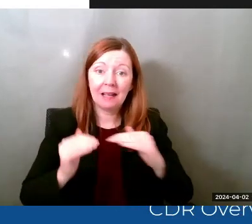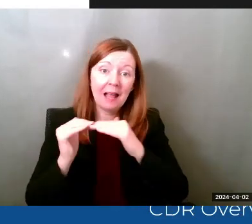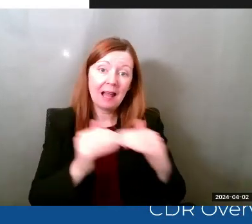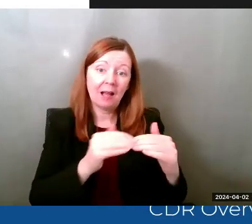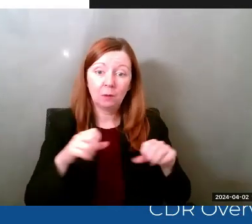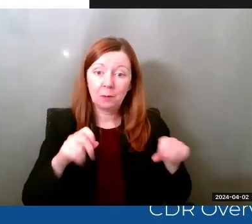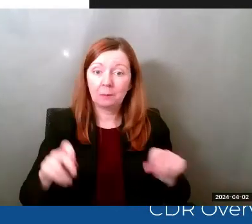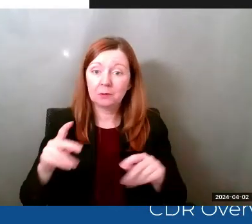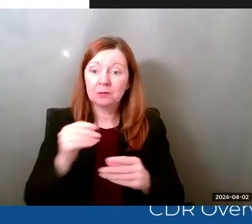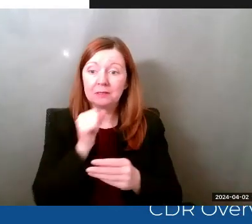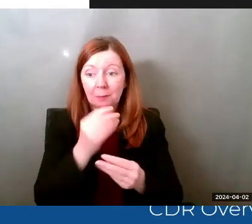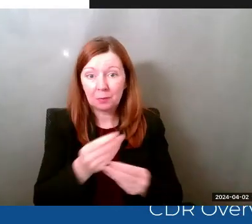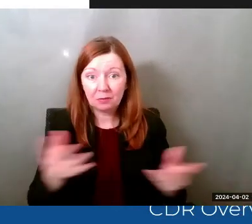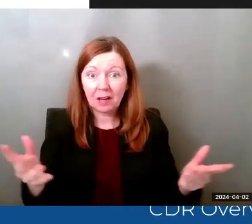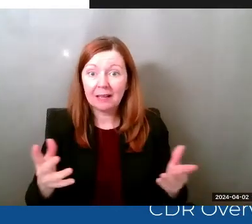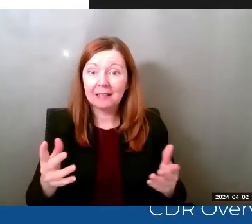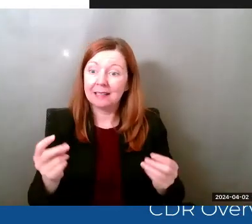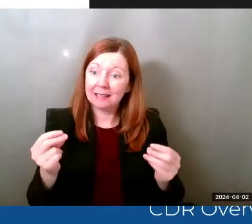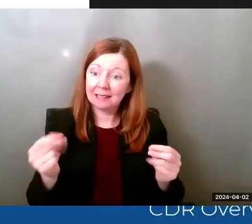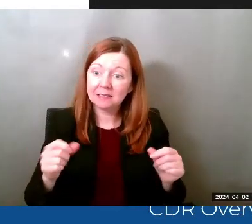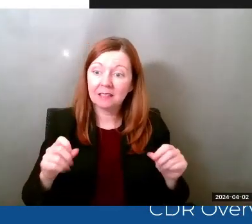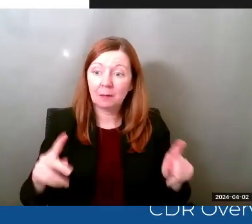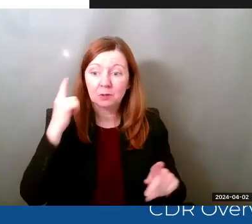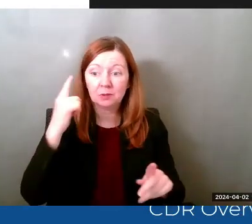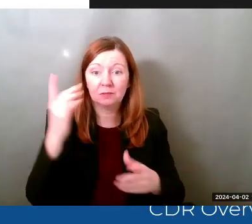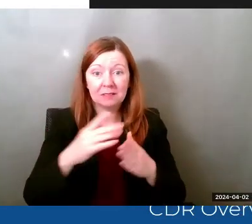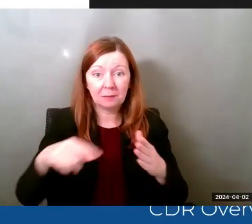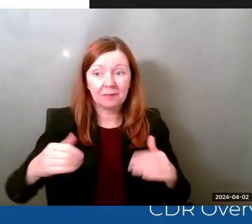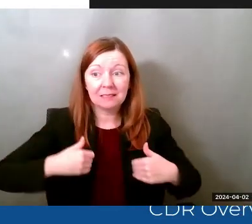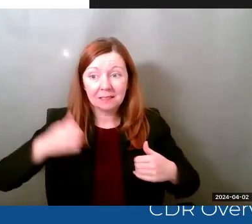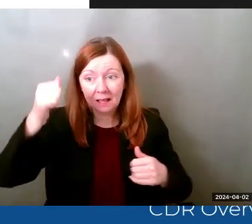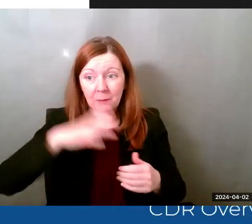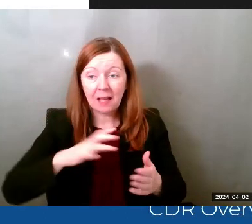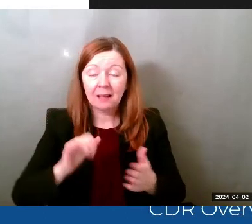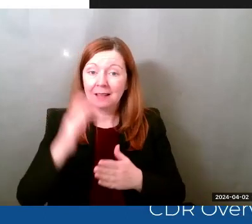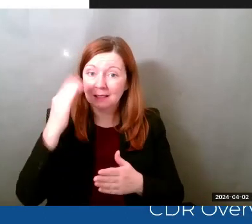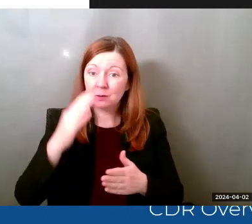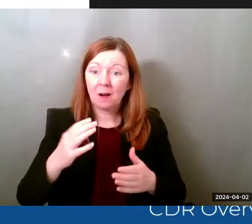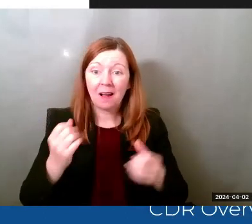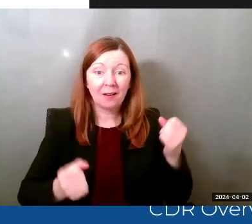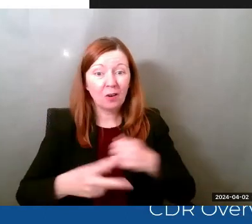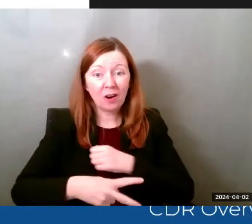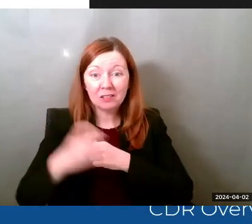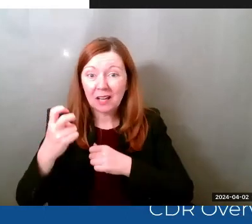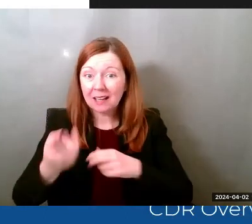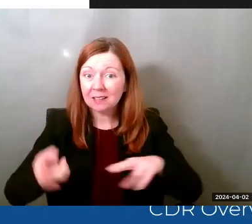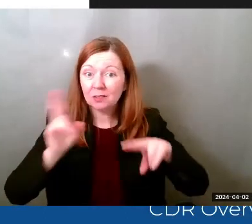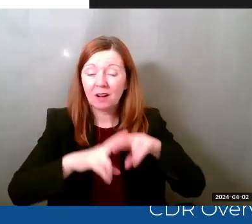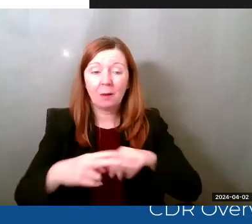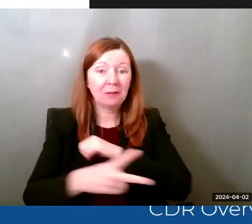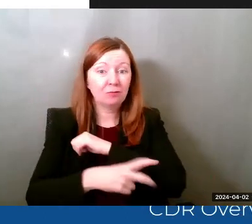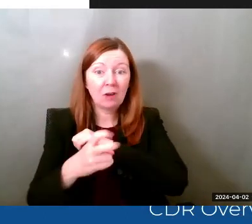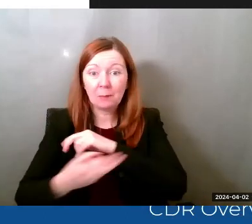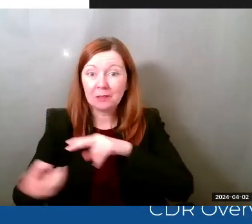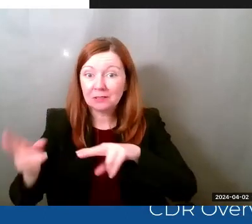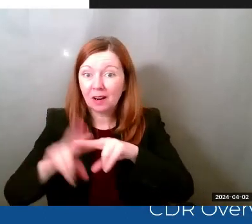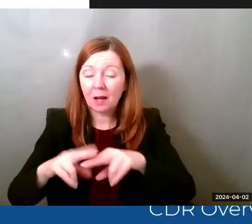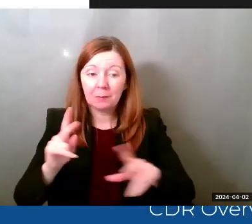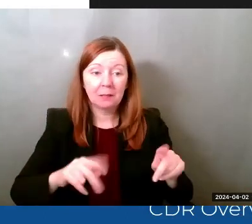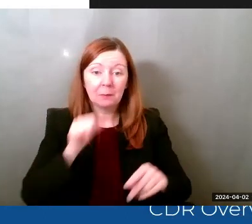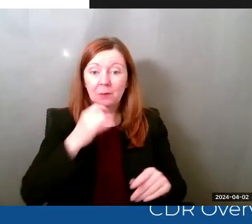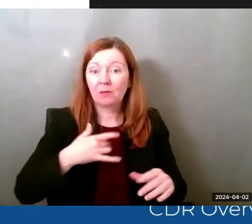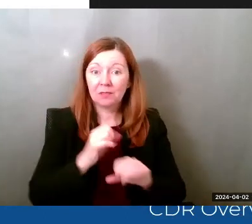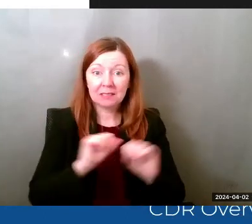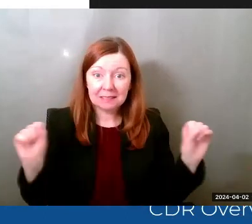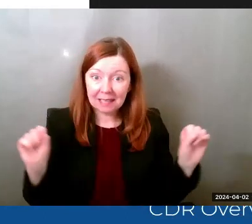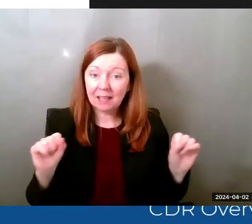we're not providing instant opportunities for some of these young men, this is why carjackings are up. This is why robberies are up. This is why people don't feel